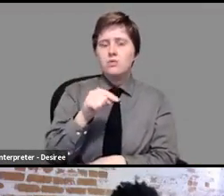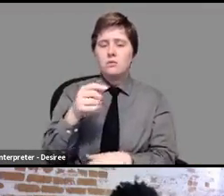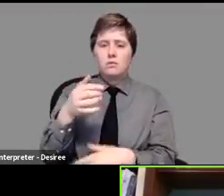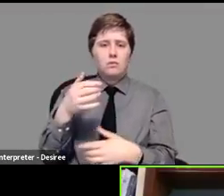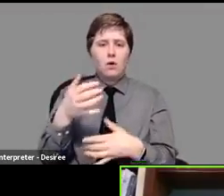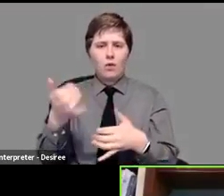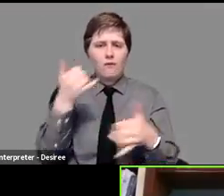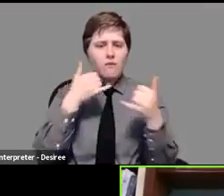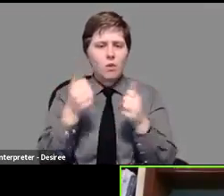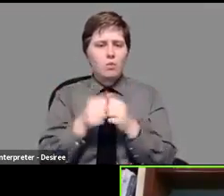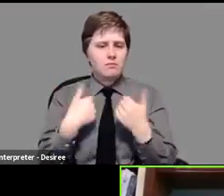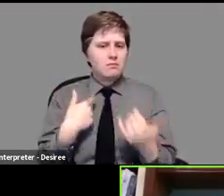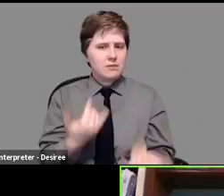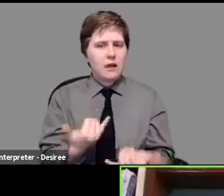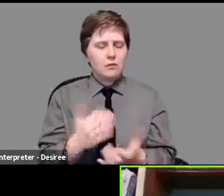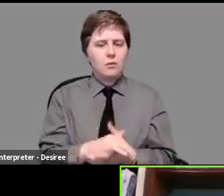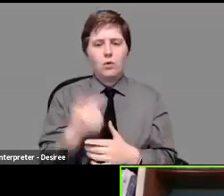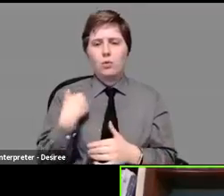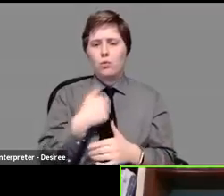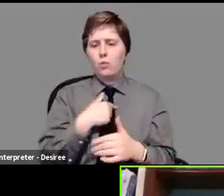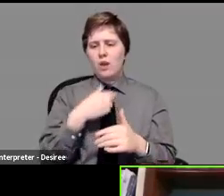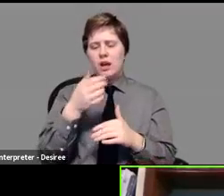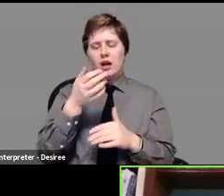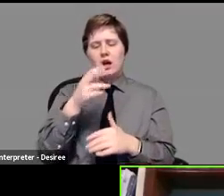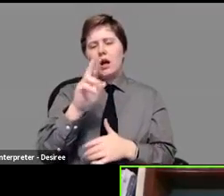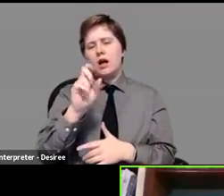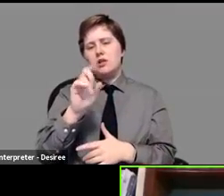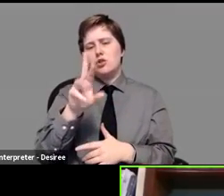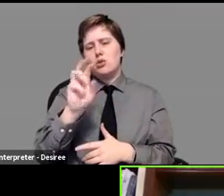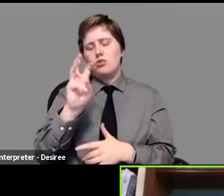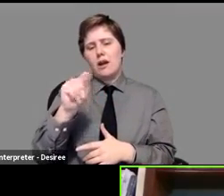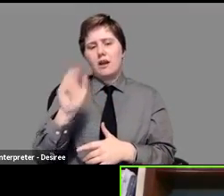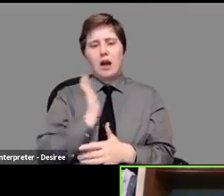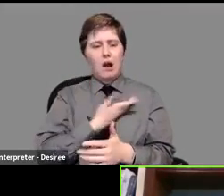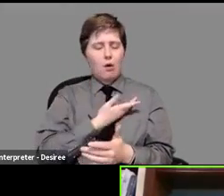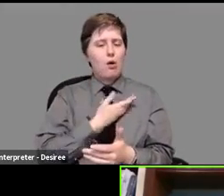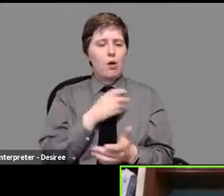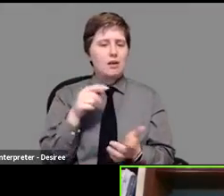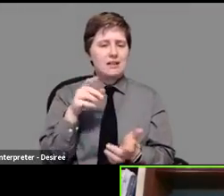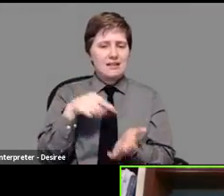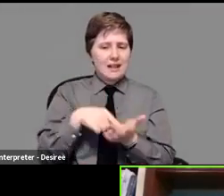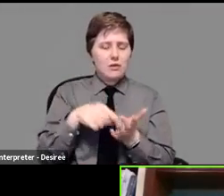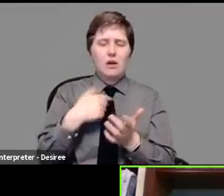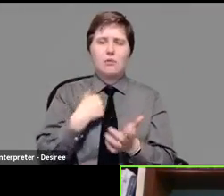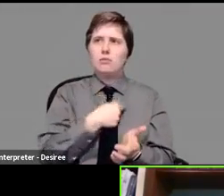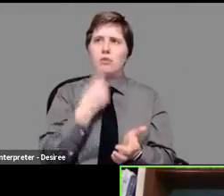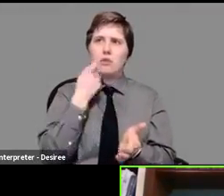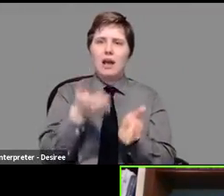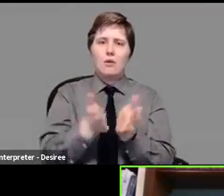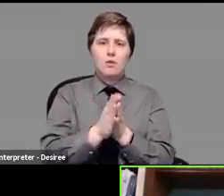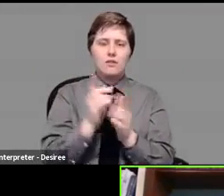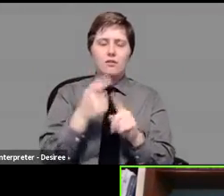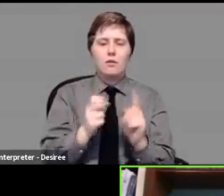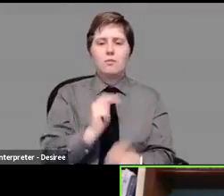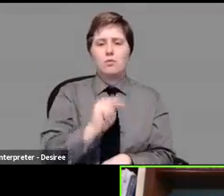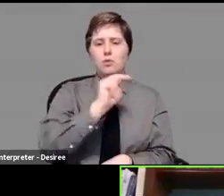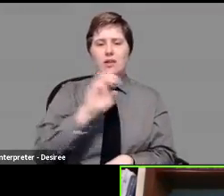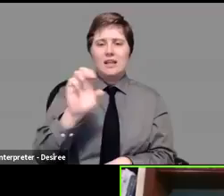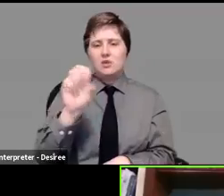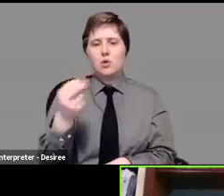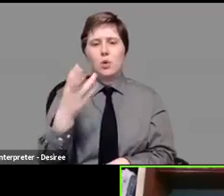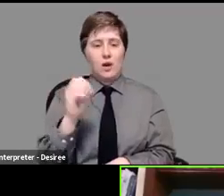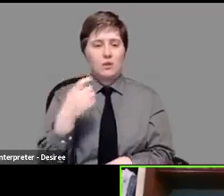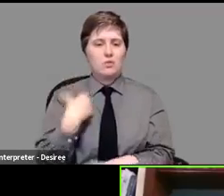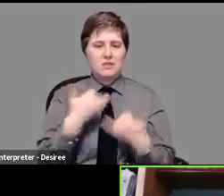phone, we underwrite our own debt for equipment and real estate. I just got a request from Northeast Ohio today. We're